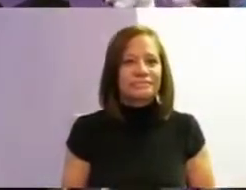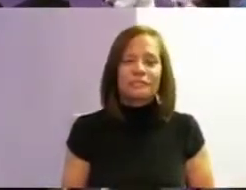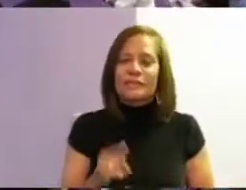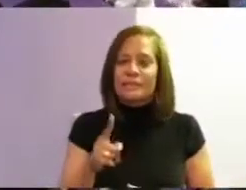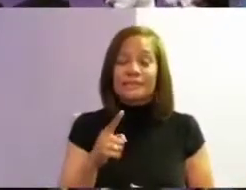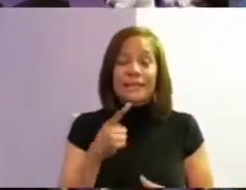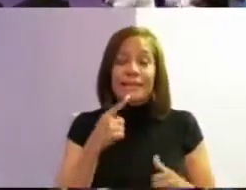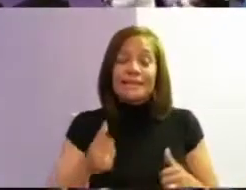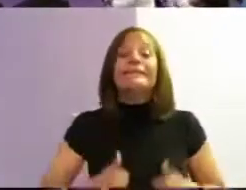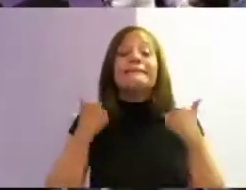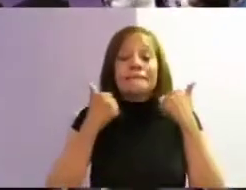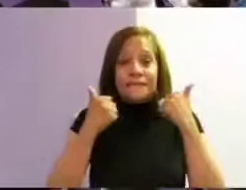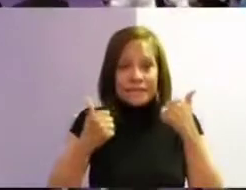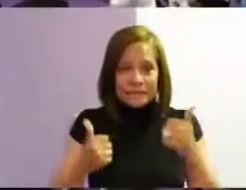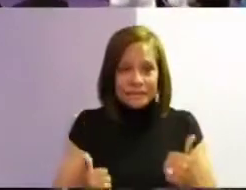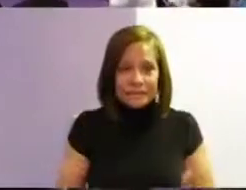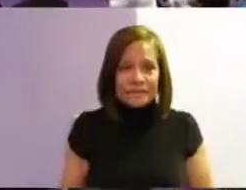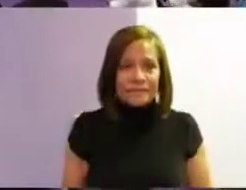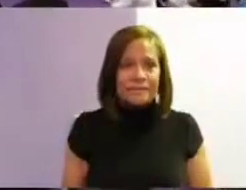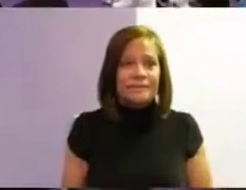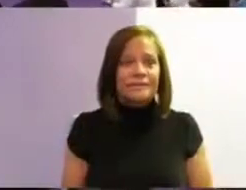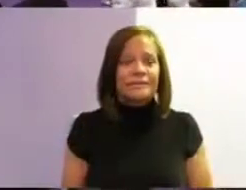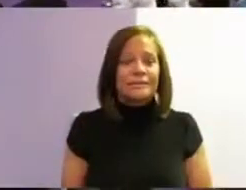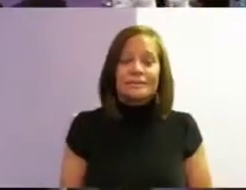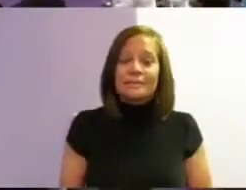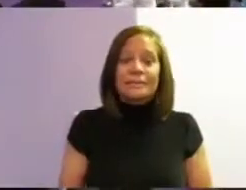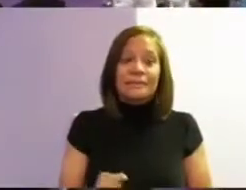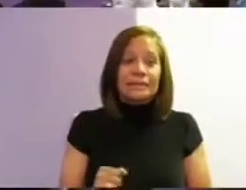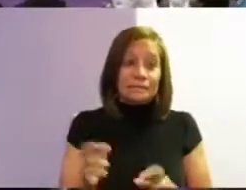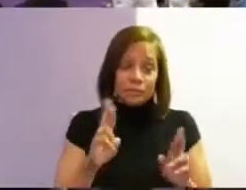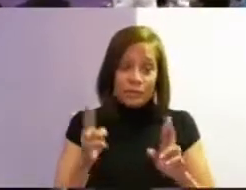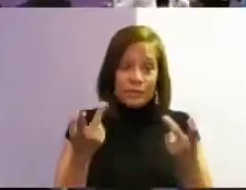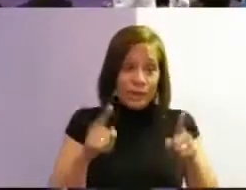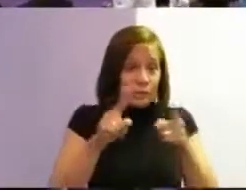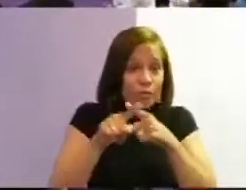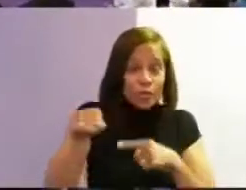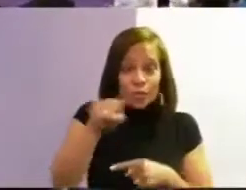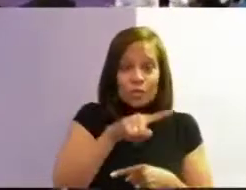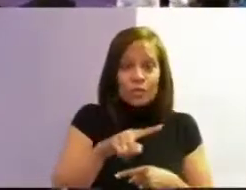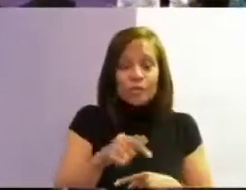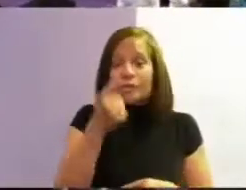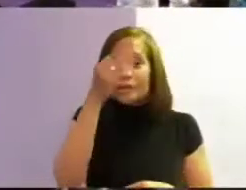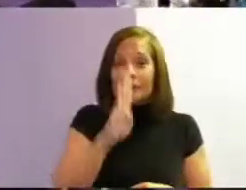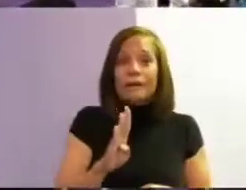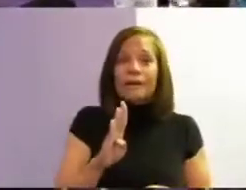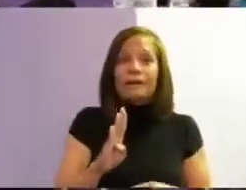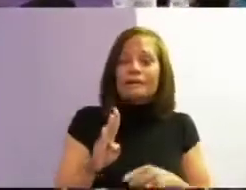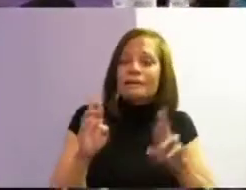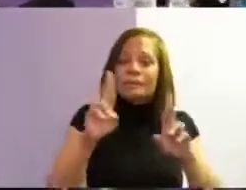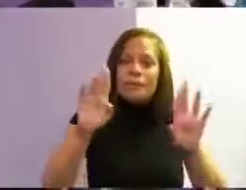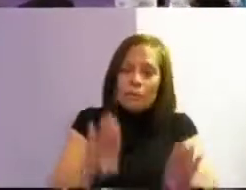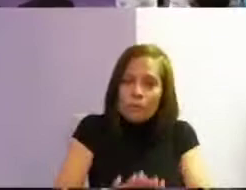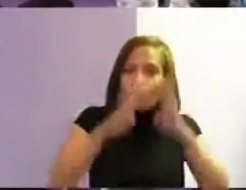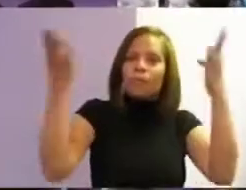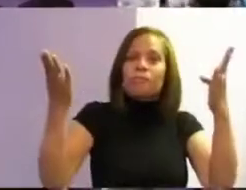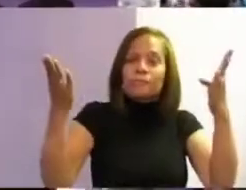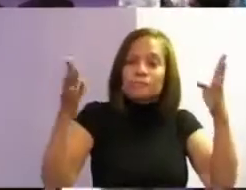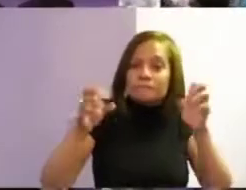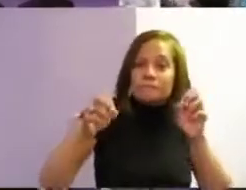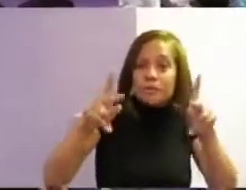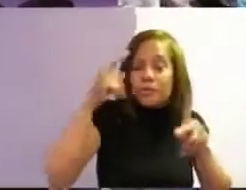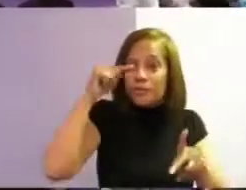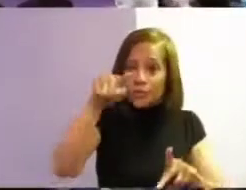Live. That's what's about to happen to you. God's getting ready to open up some doors for you.